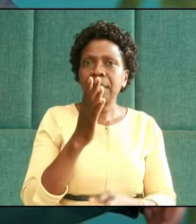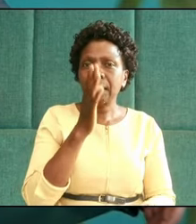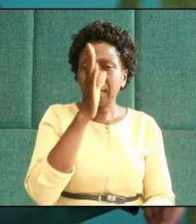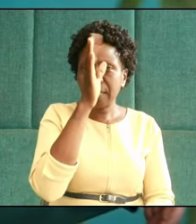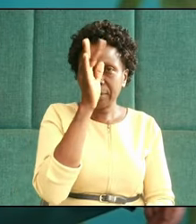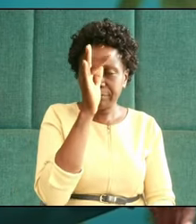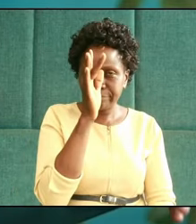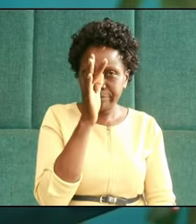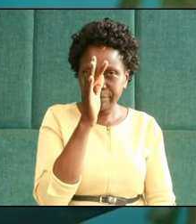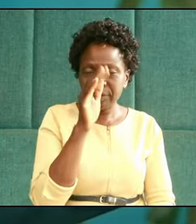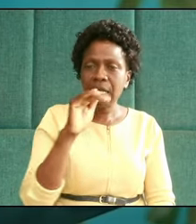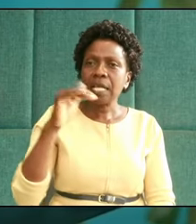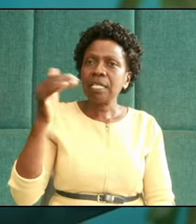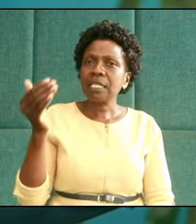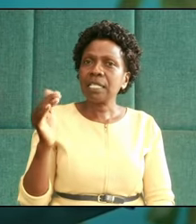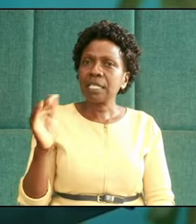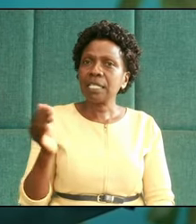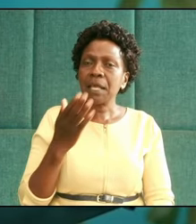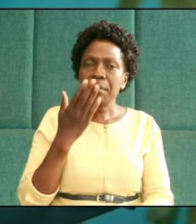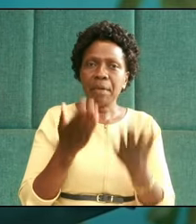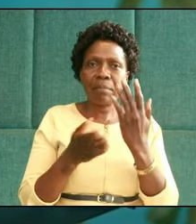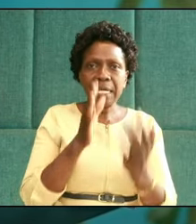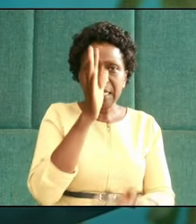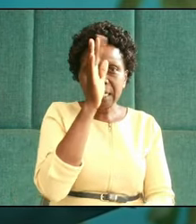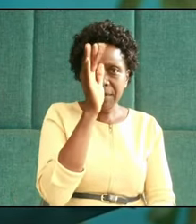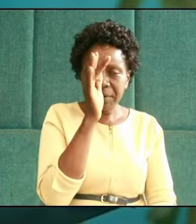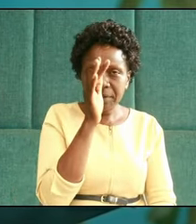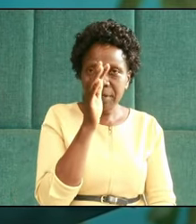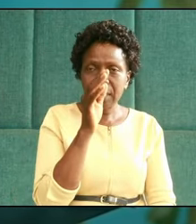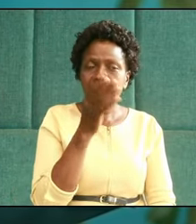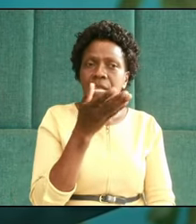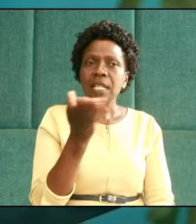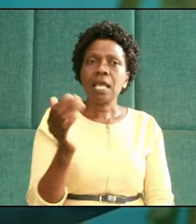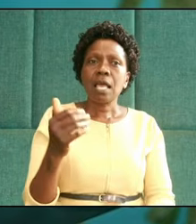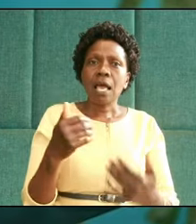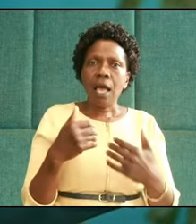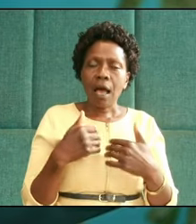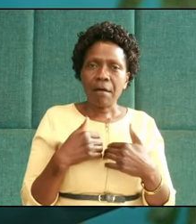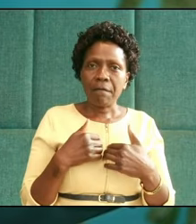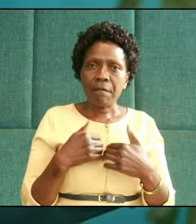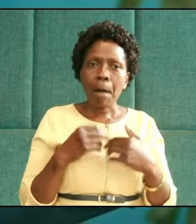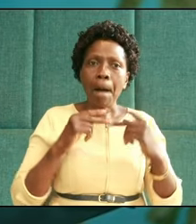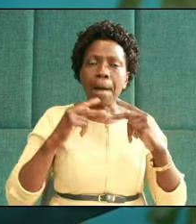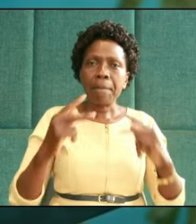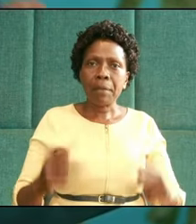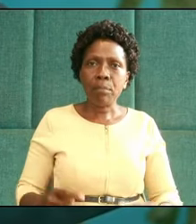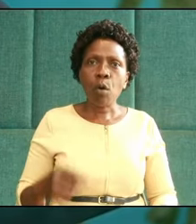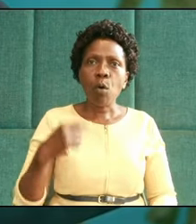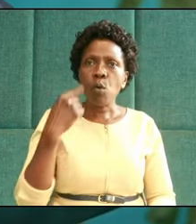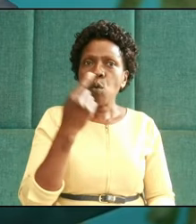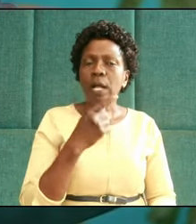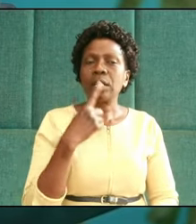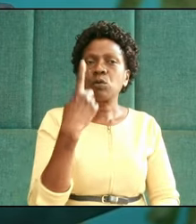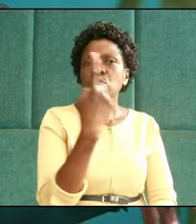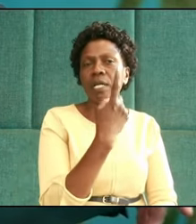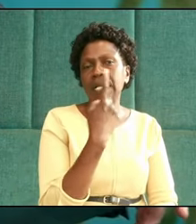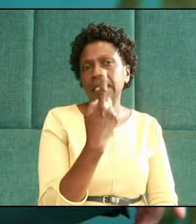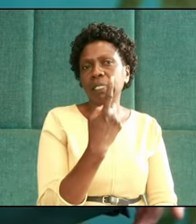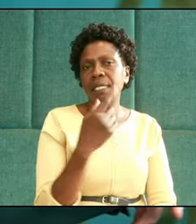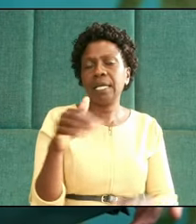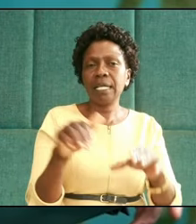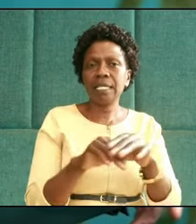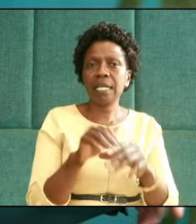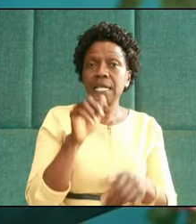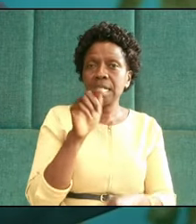can be very deceptive. They hide people who are lonely. Inside those cities are